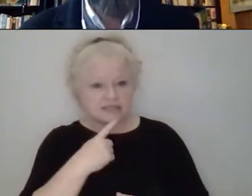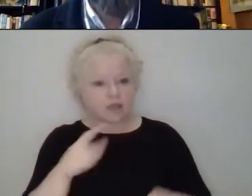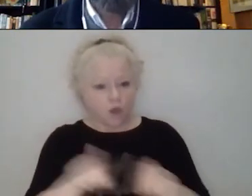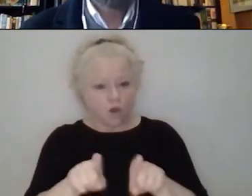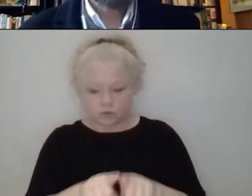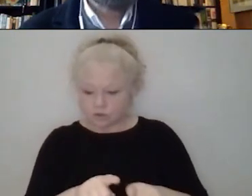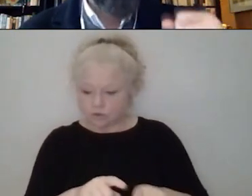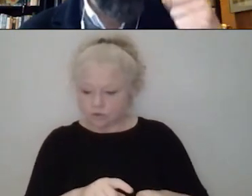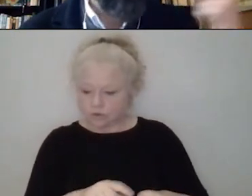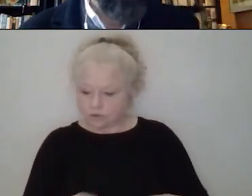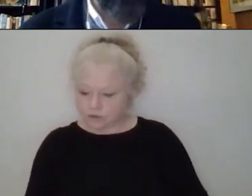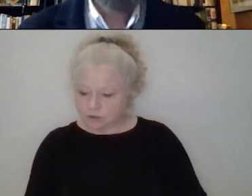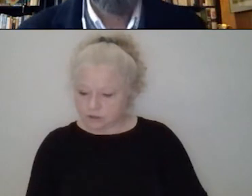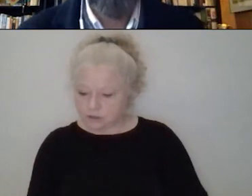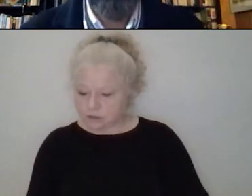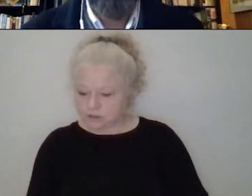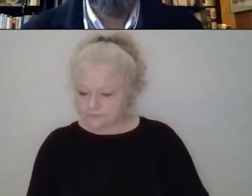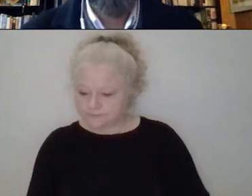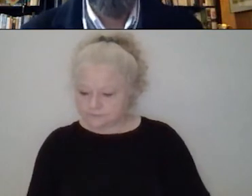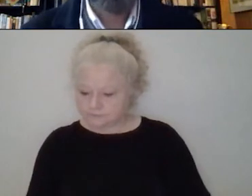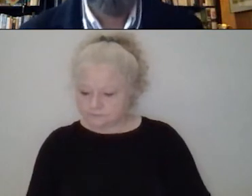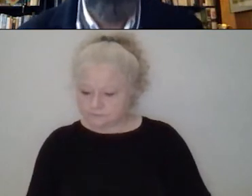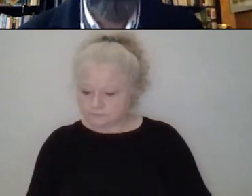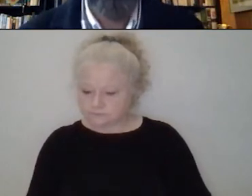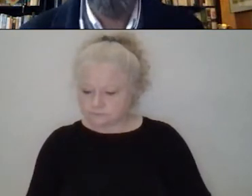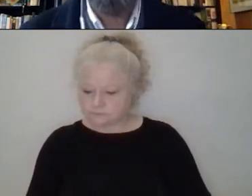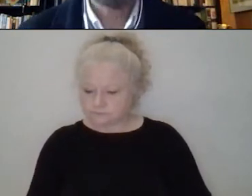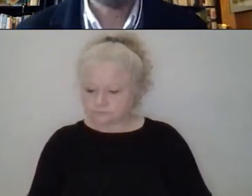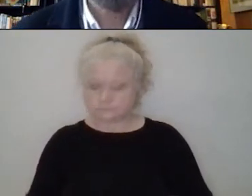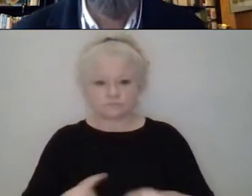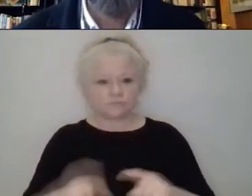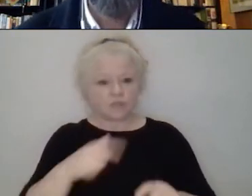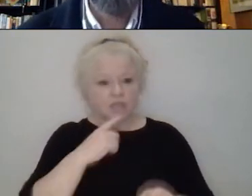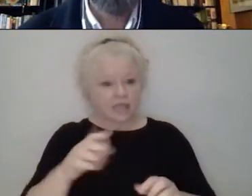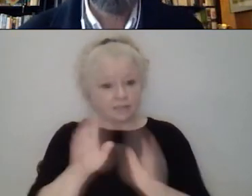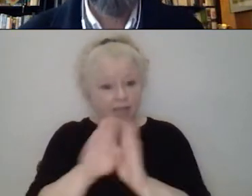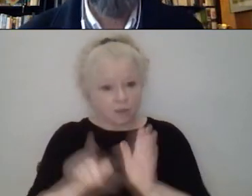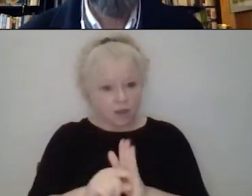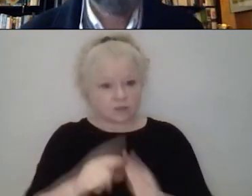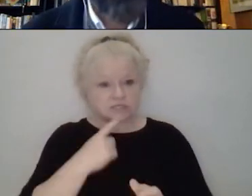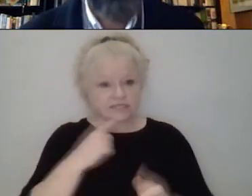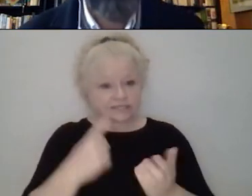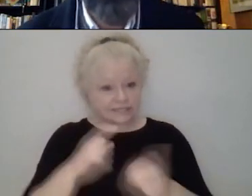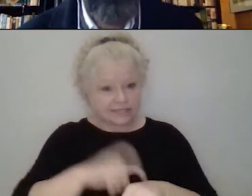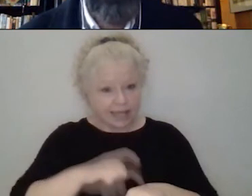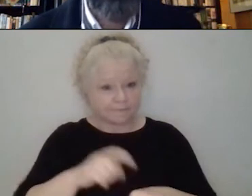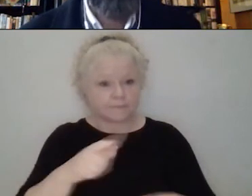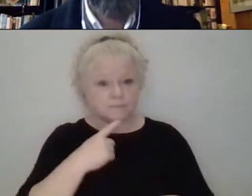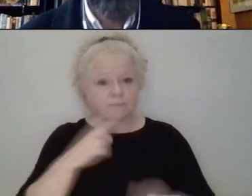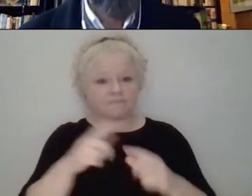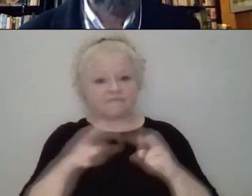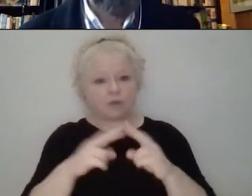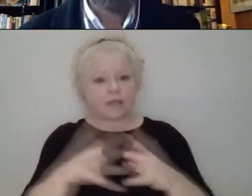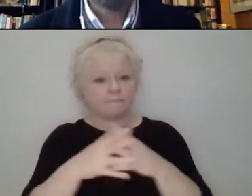being very, very inquisitive about sort of my background. And then at times they start somehow, which I think is a very American